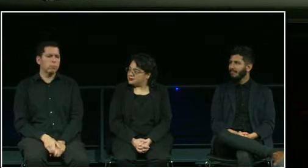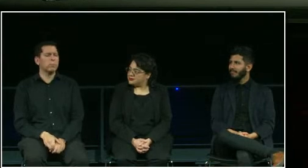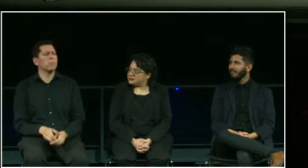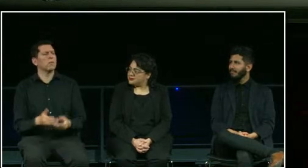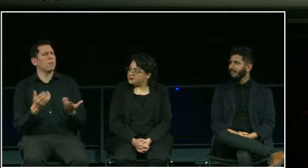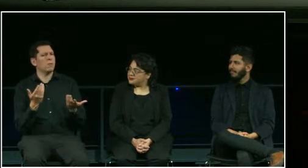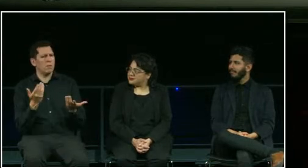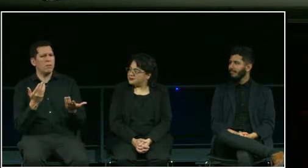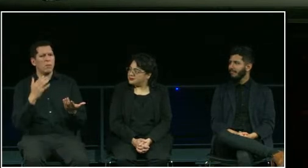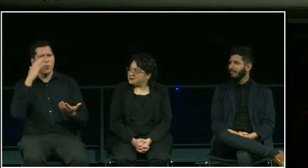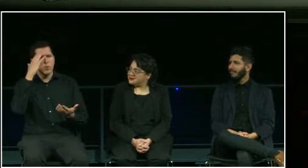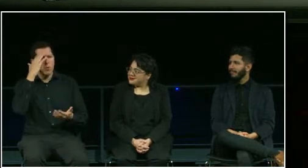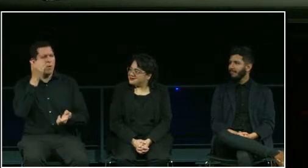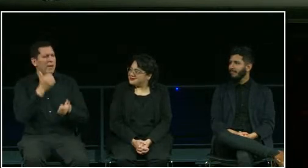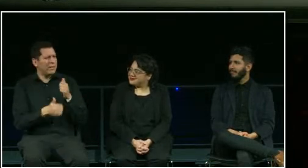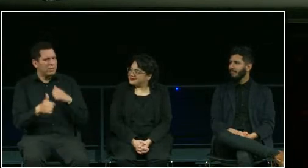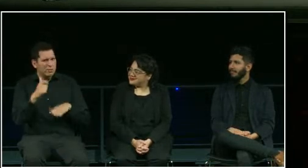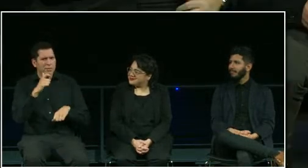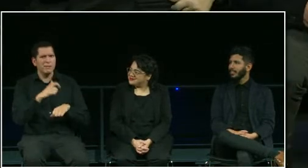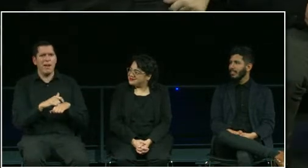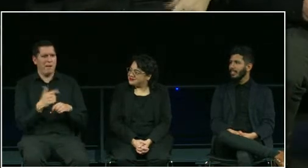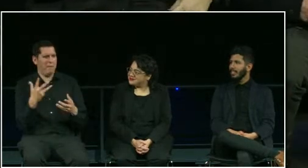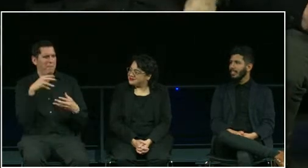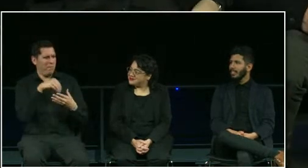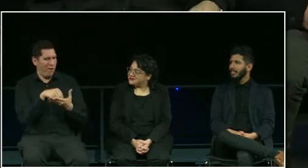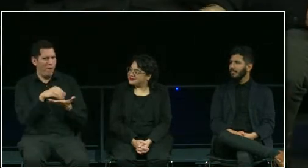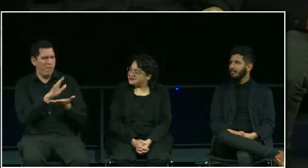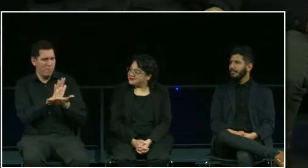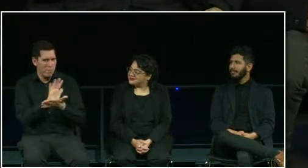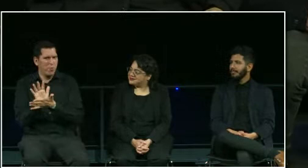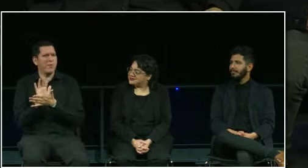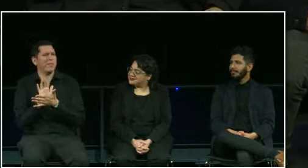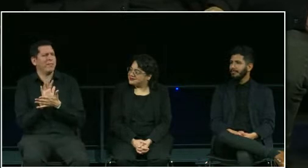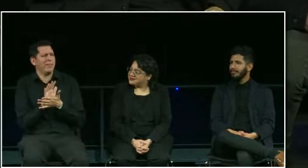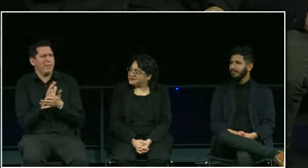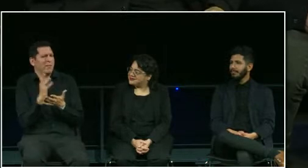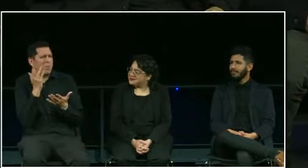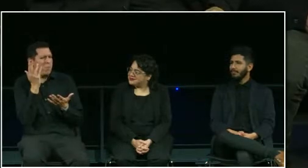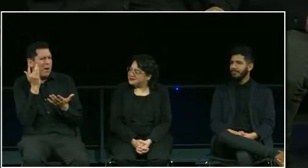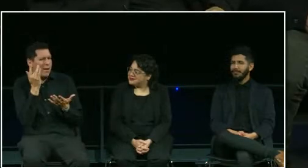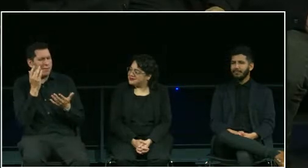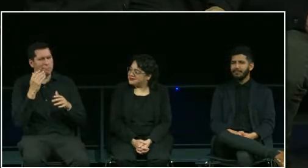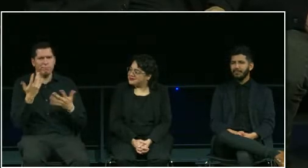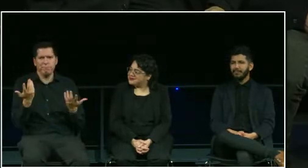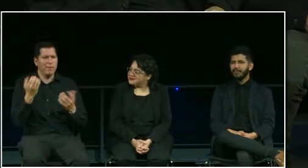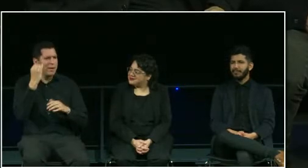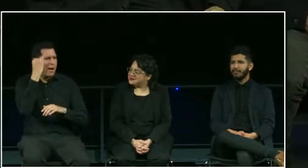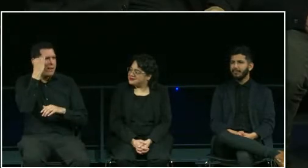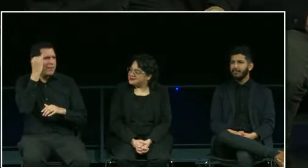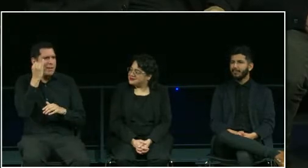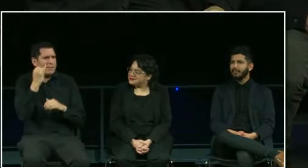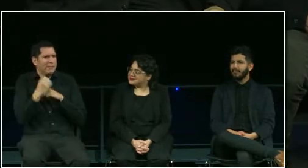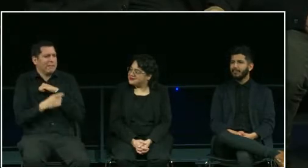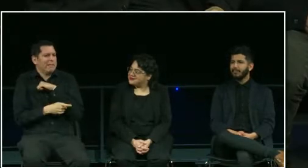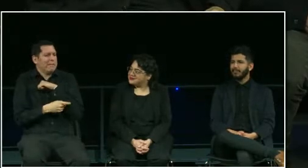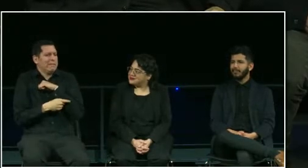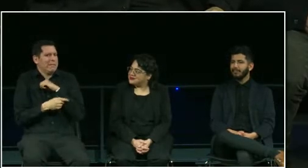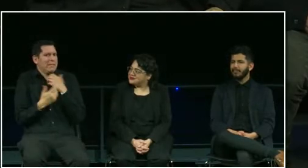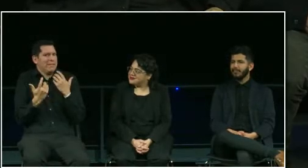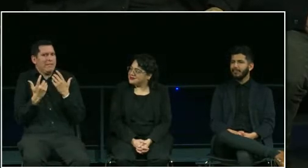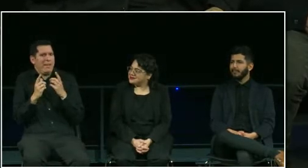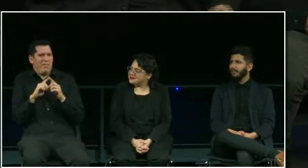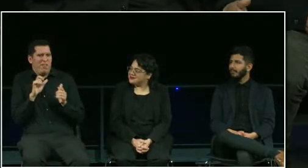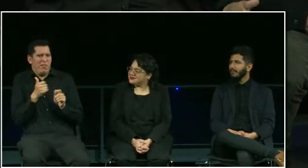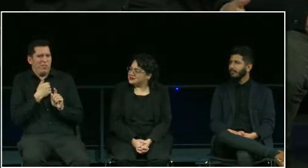Well, every single time I've made a movie has been because the idea is irresistible and